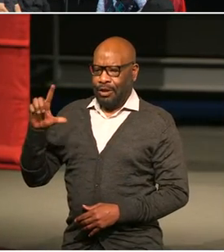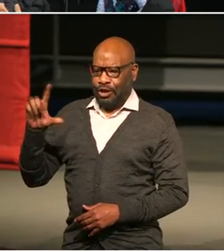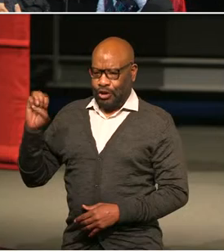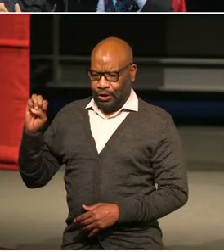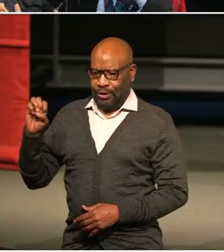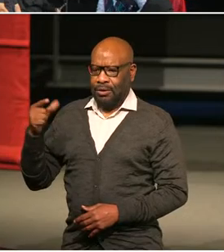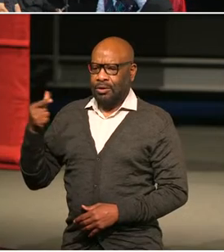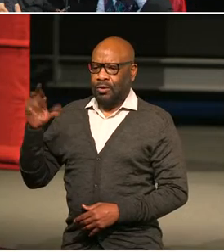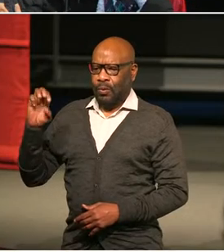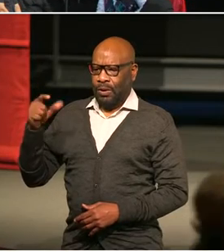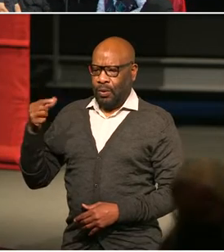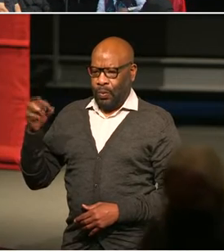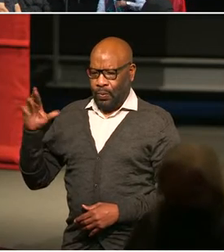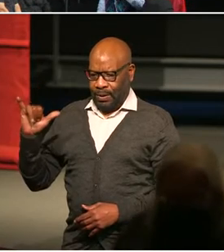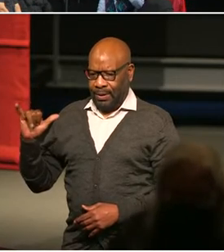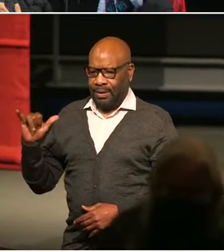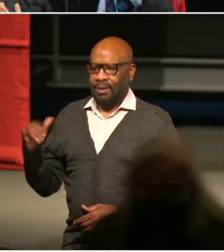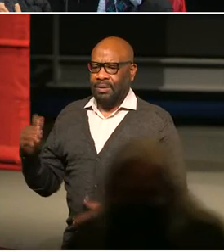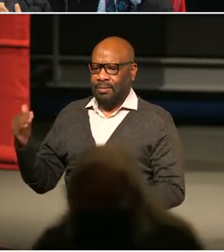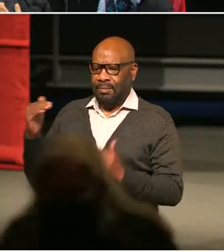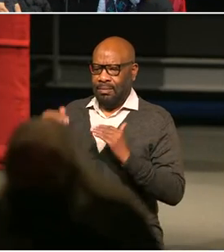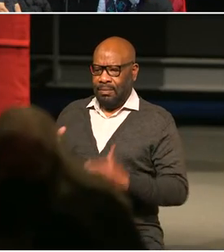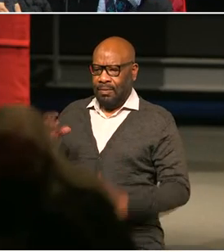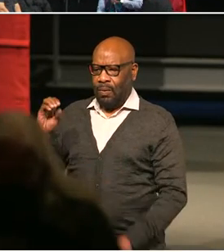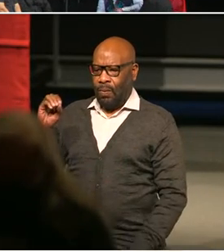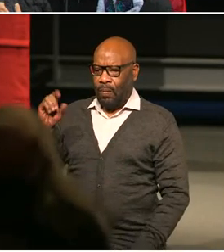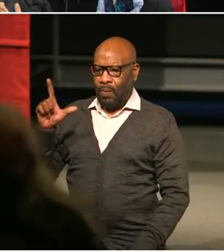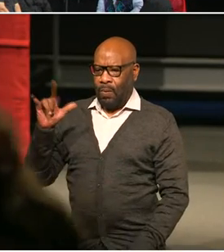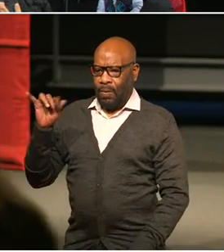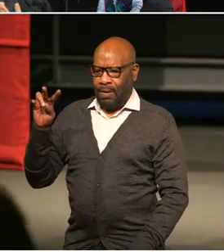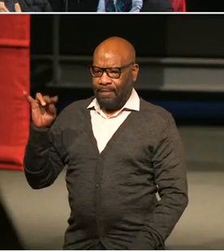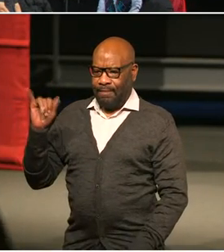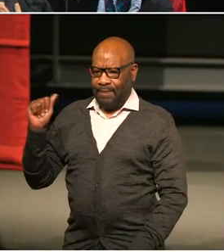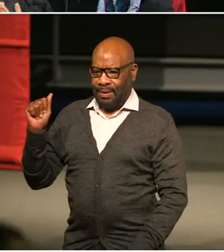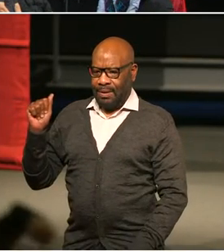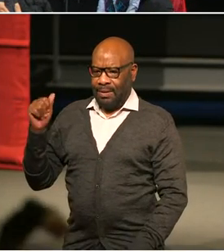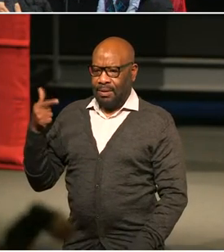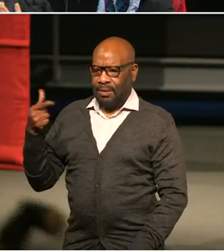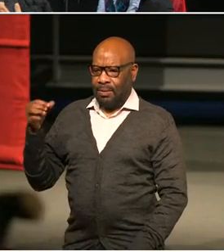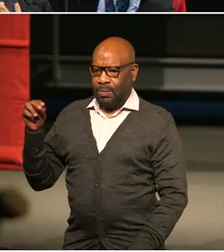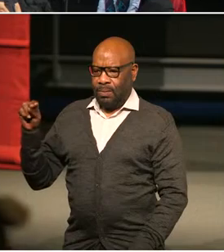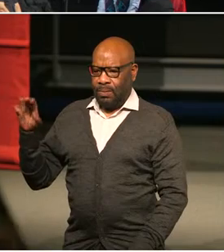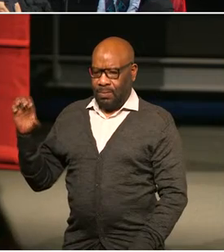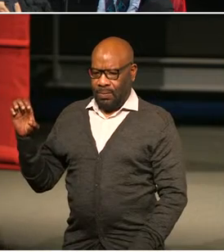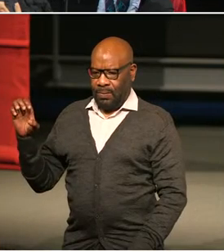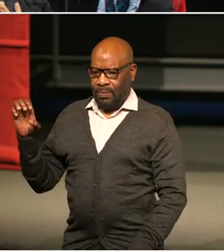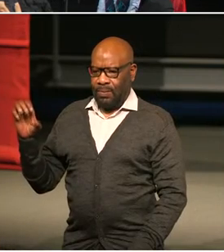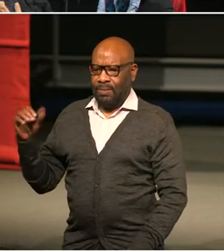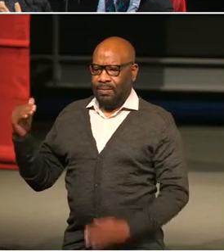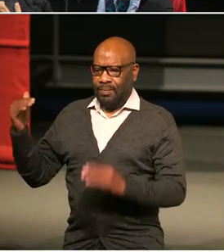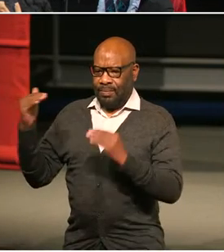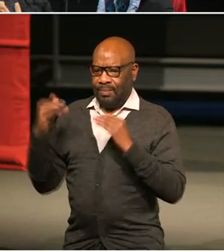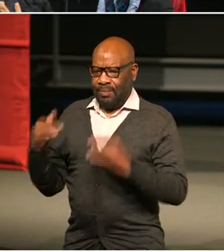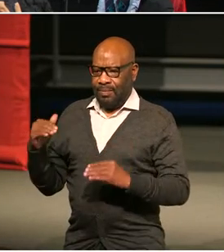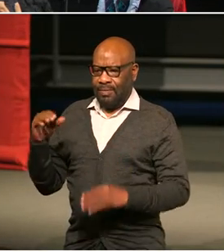Next, we have our Southern Women's Cloth, Michelle Gregory, Pitt River, Northern California.